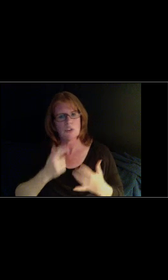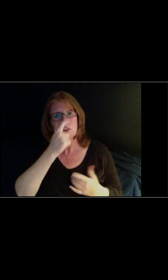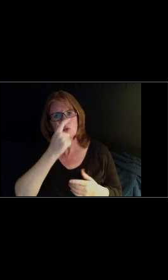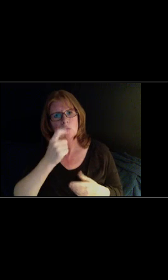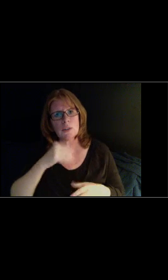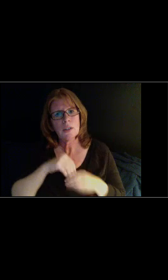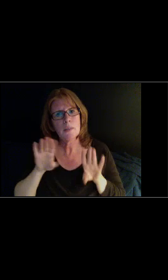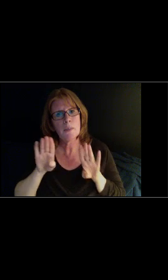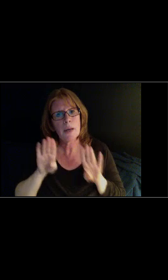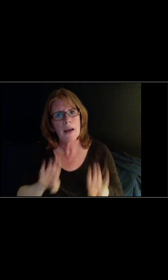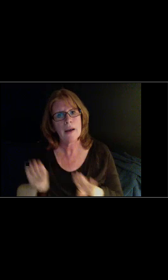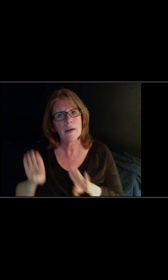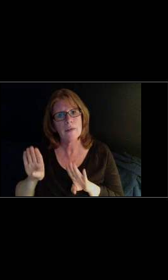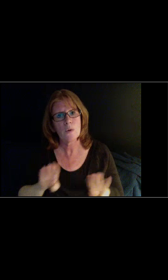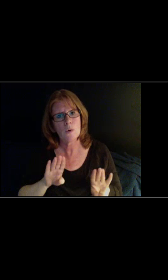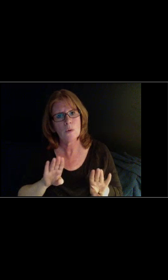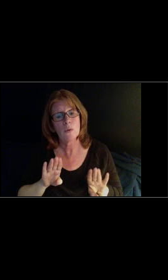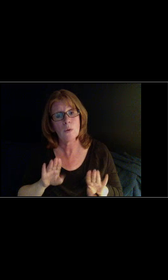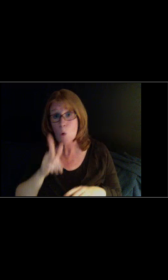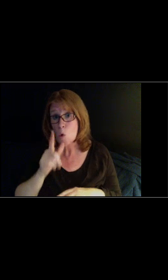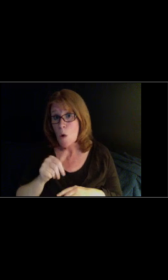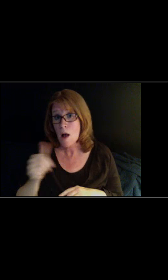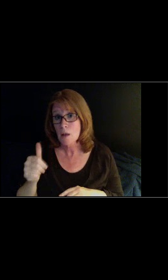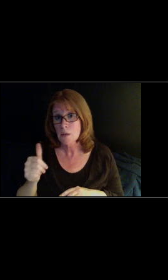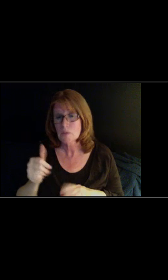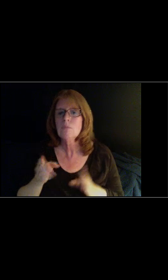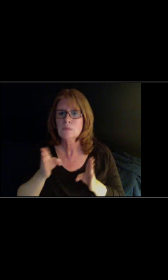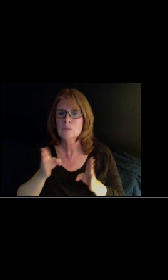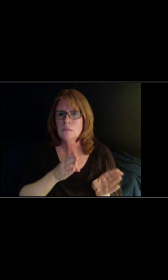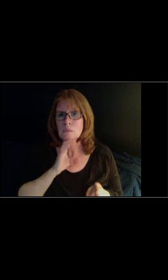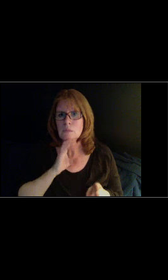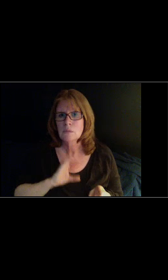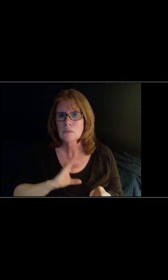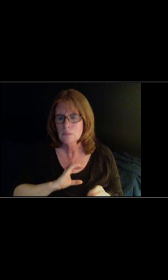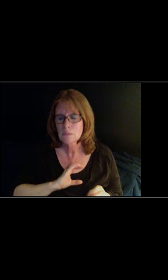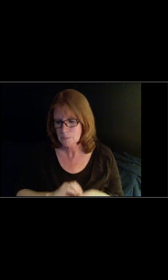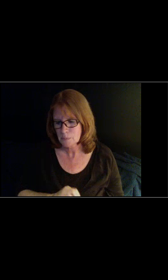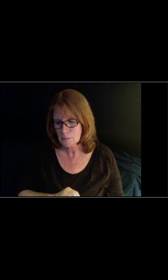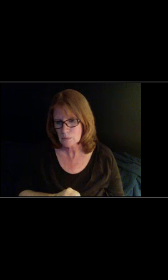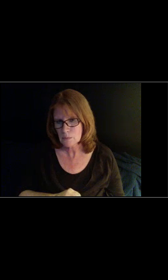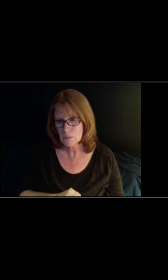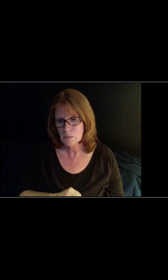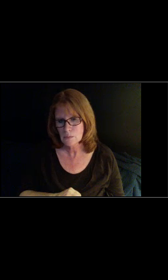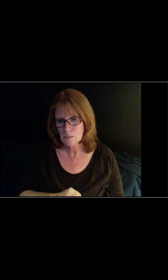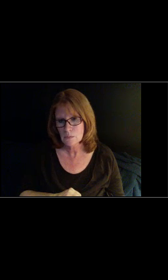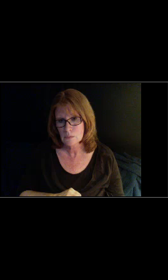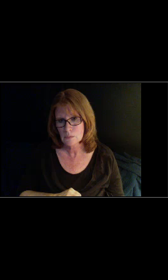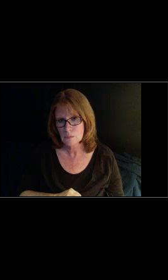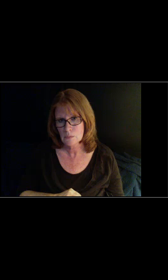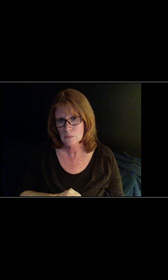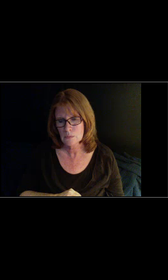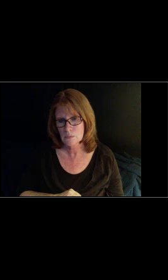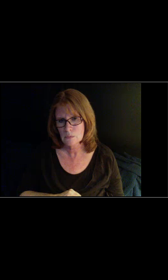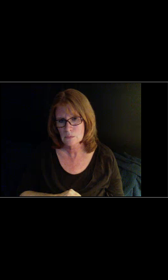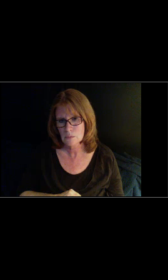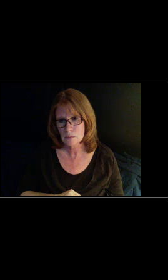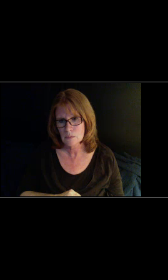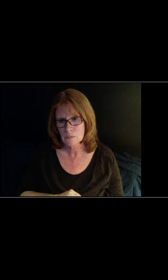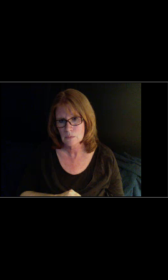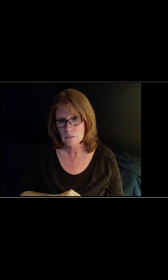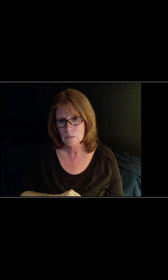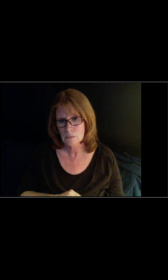Sociologists also are interested in ethics and contribute to ethics, but they are focused on behavior. And one more